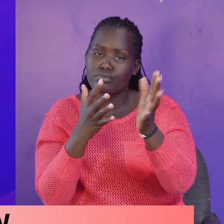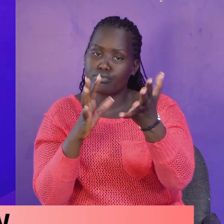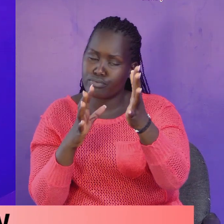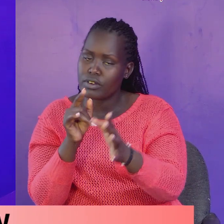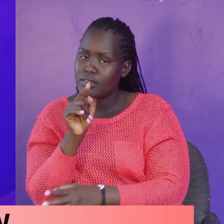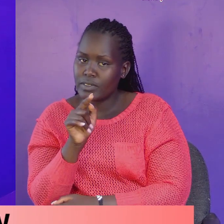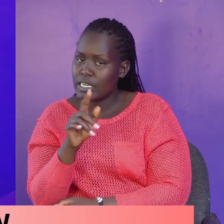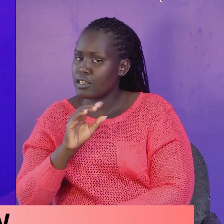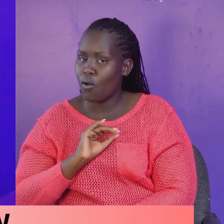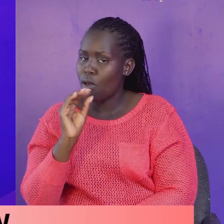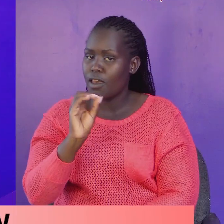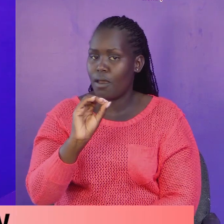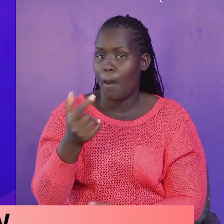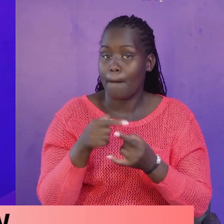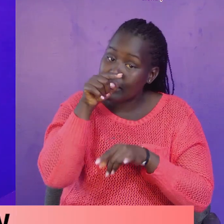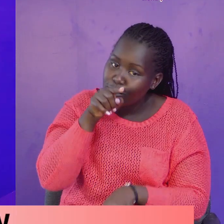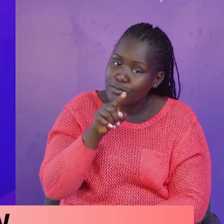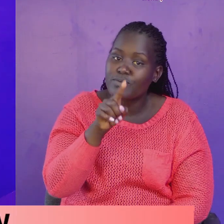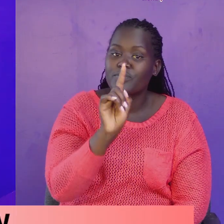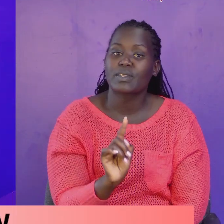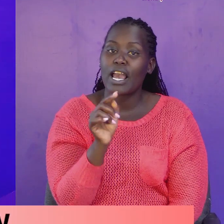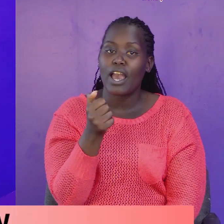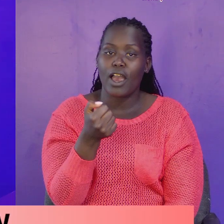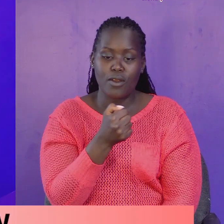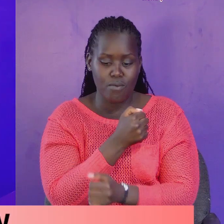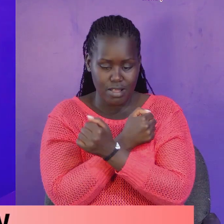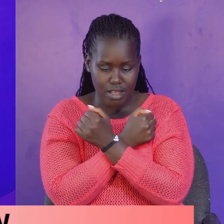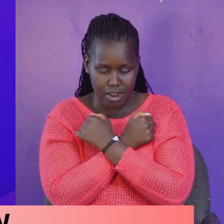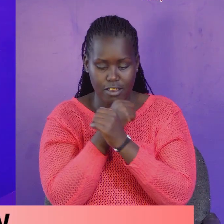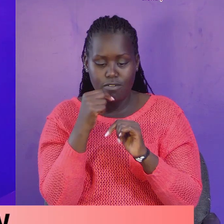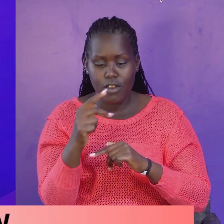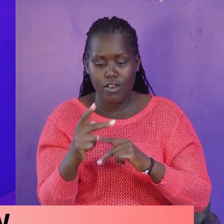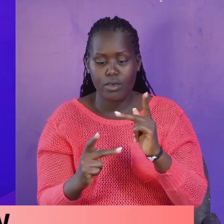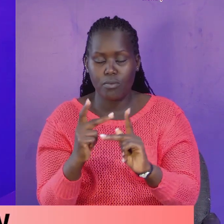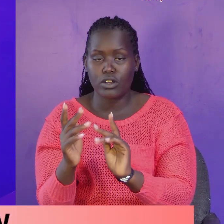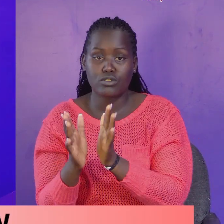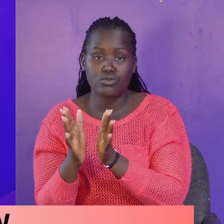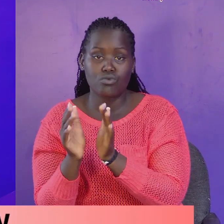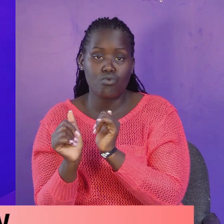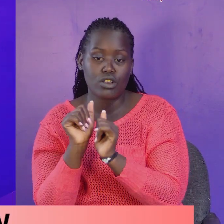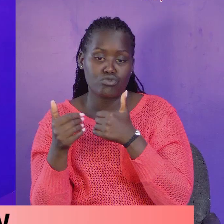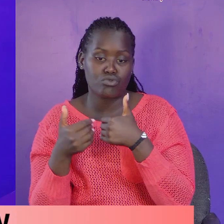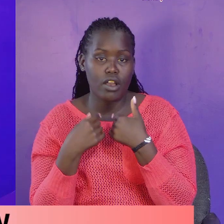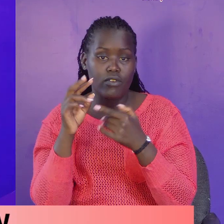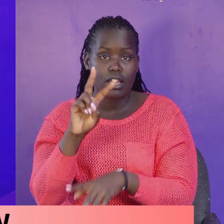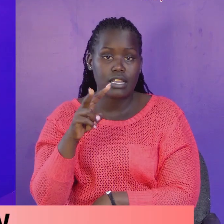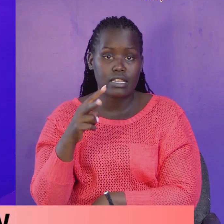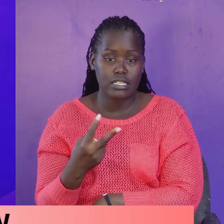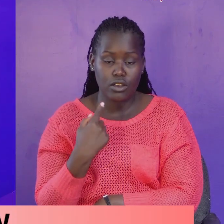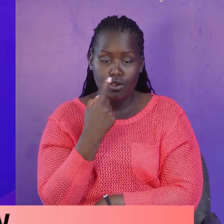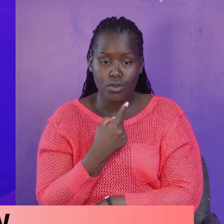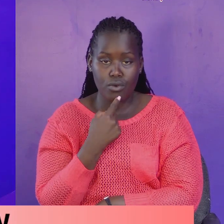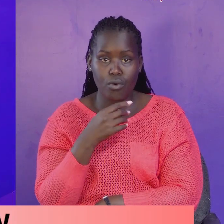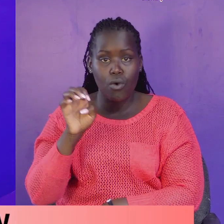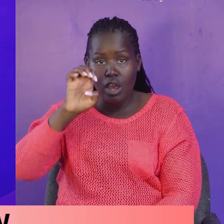not our own. It was yours. And we love the progress you've made. Then the second was also